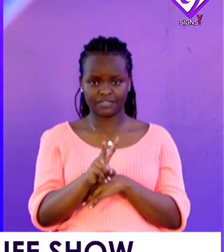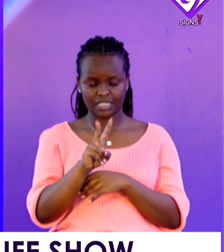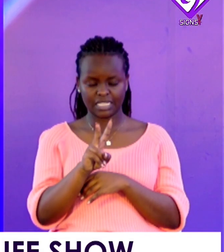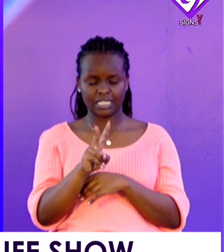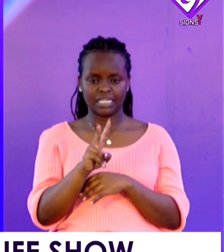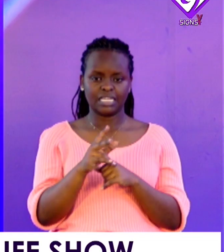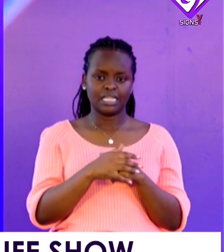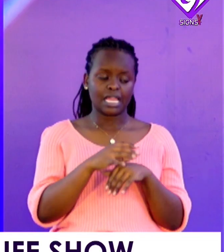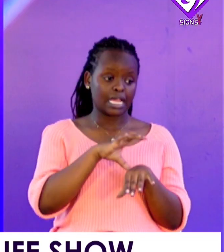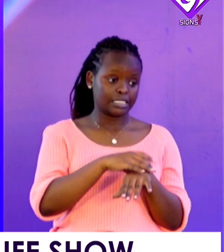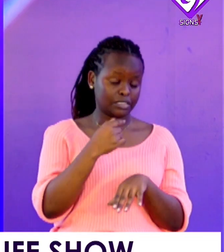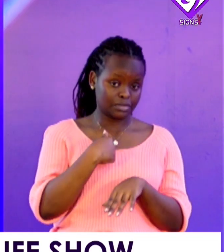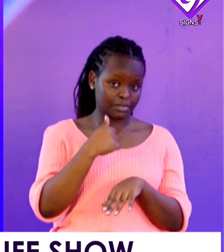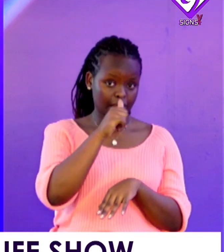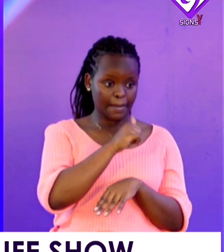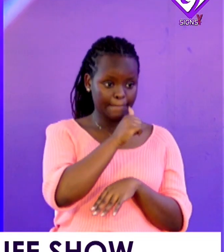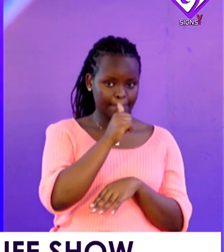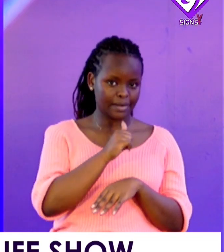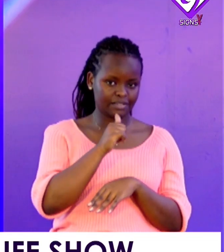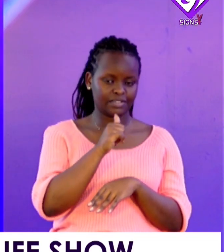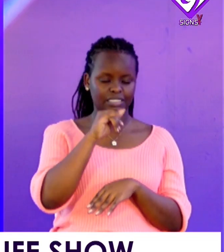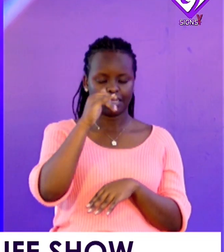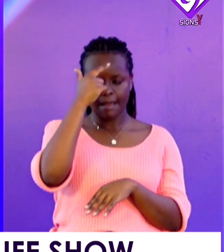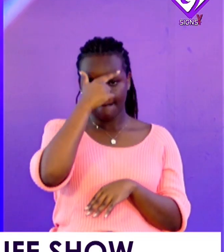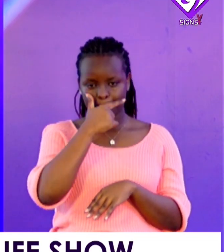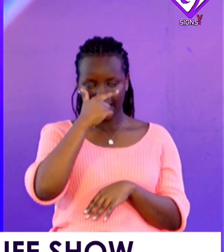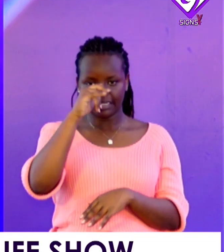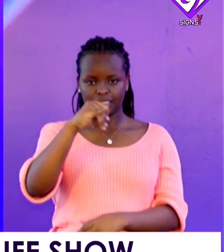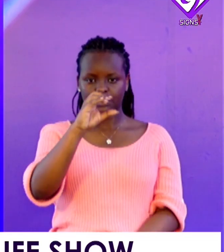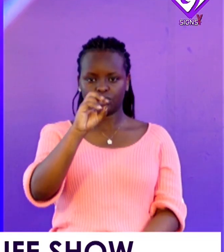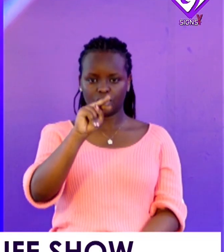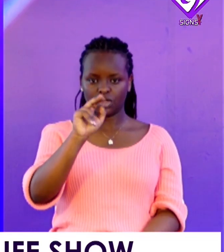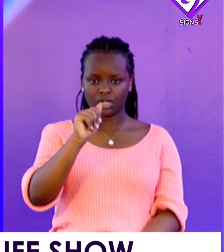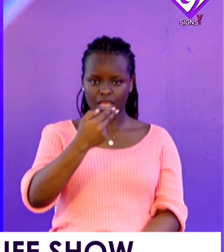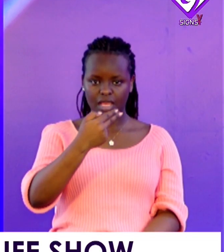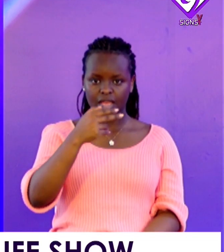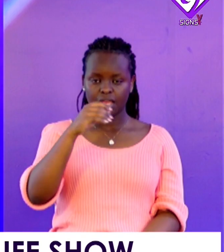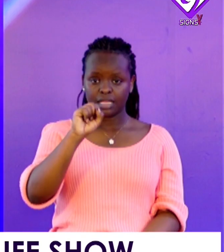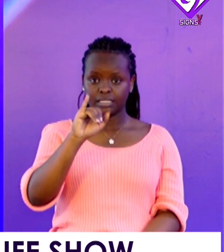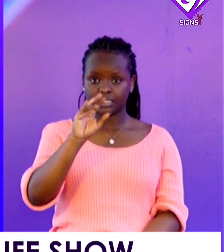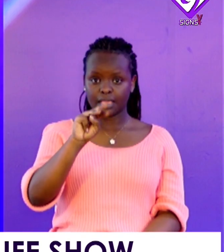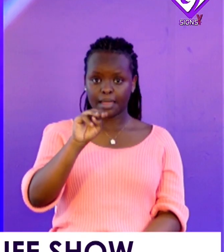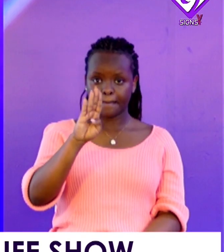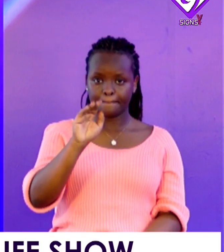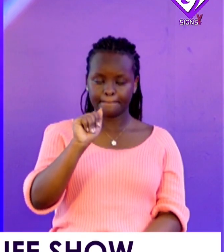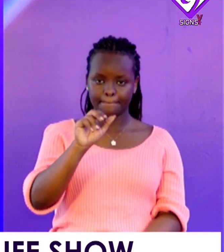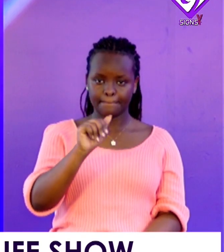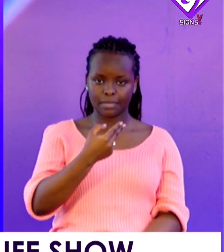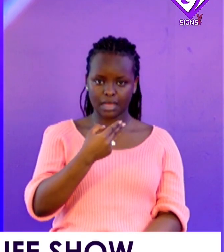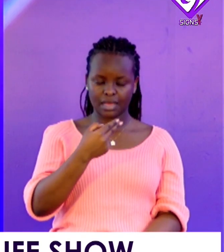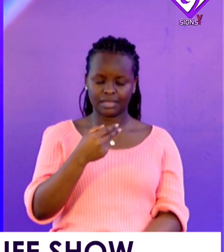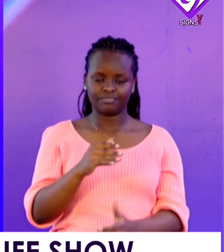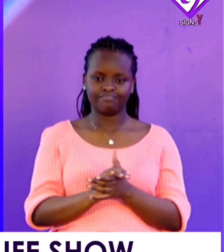Get me on my private platforms, Blind Jonah Simba, Facebook and TikTok. And let's energize